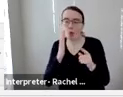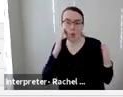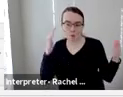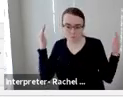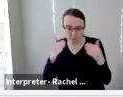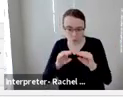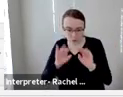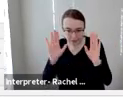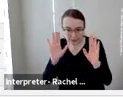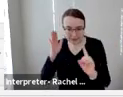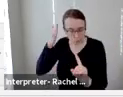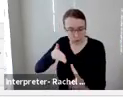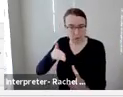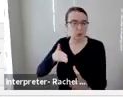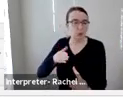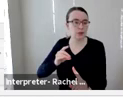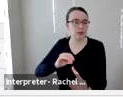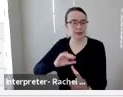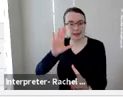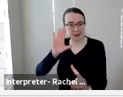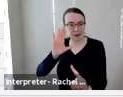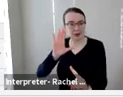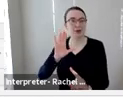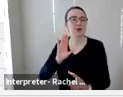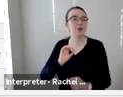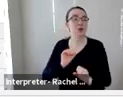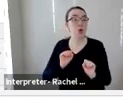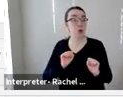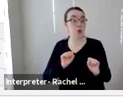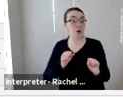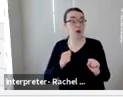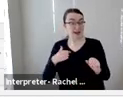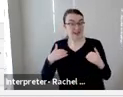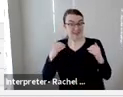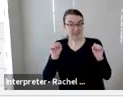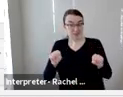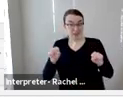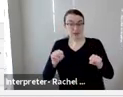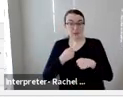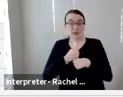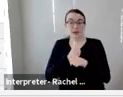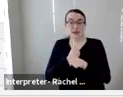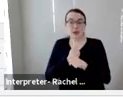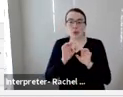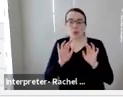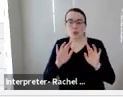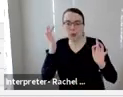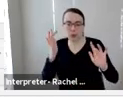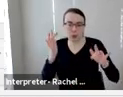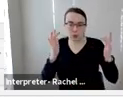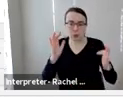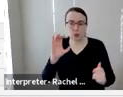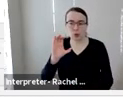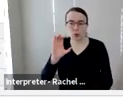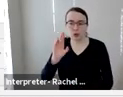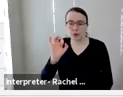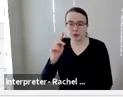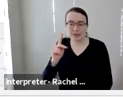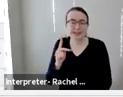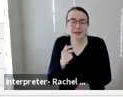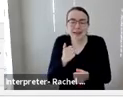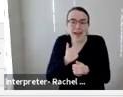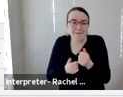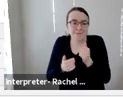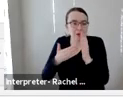I turn that on. So having the ability to crisp those little edges, and I mean every little